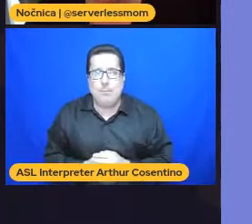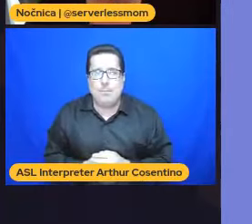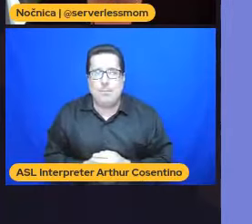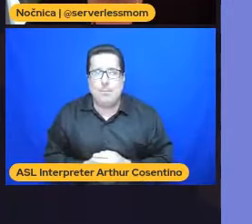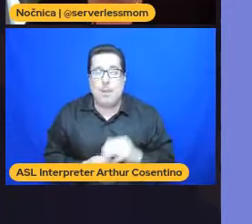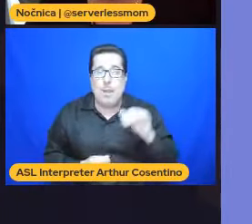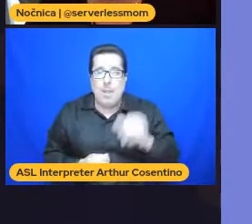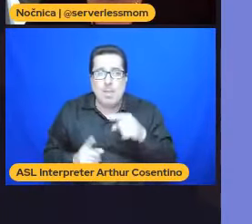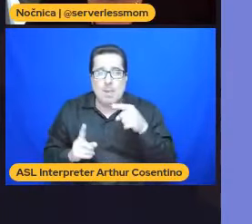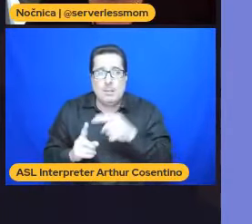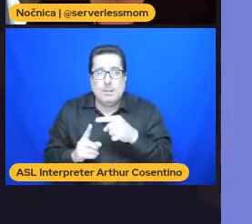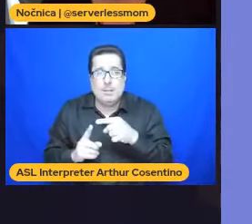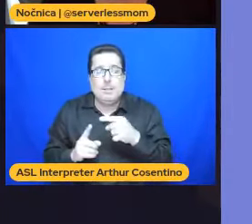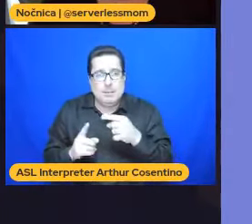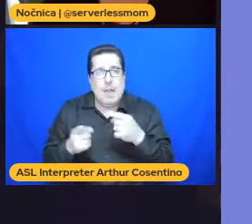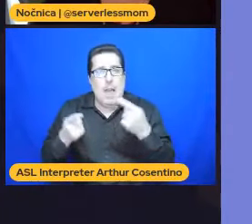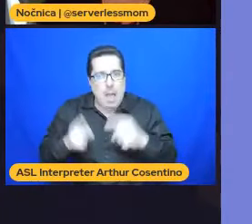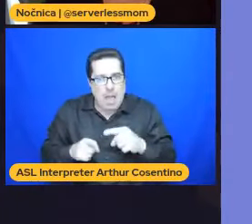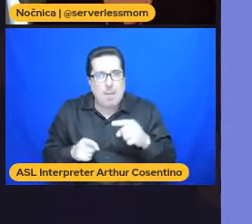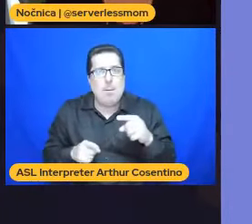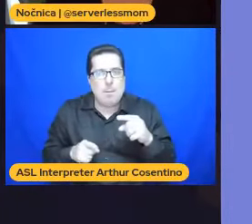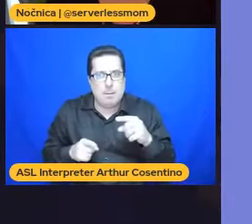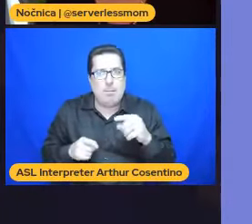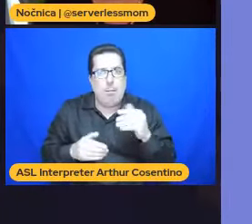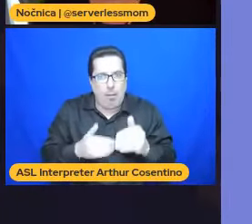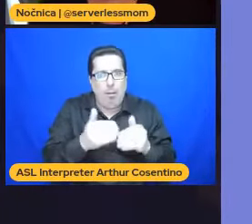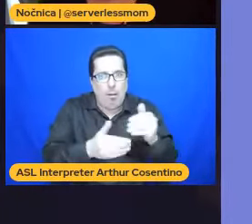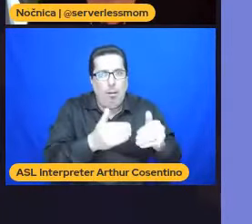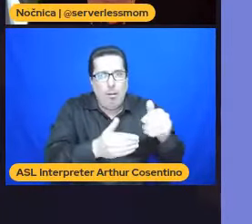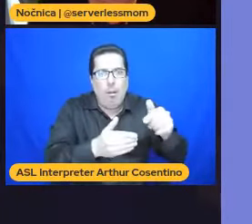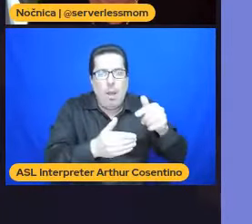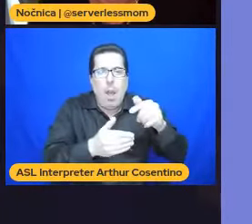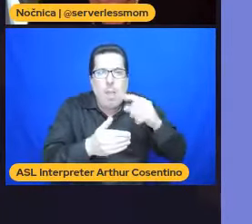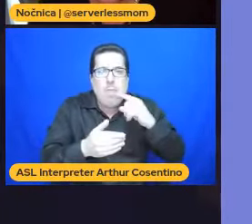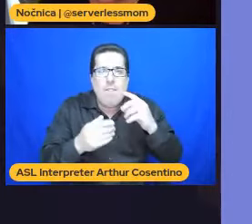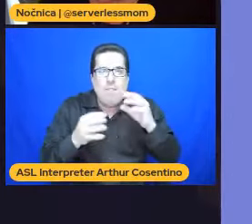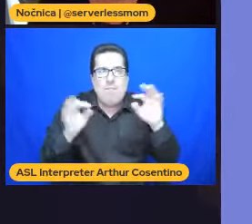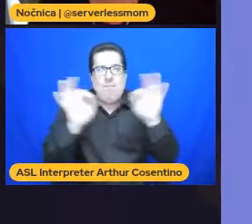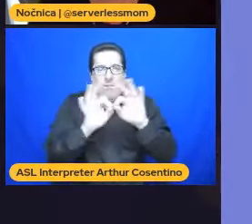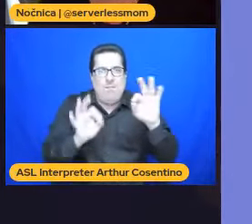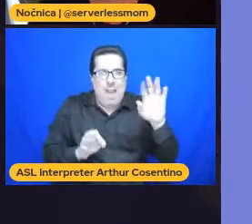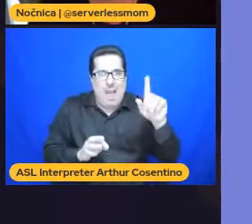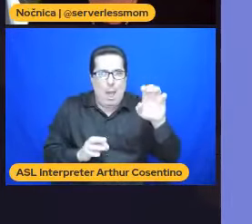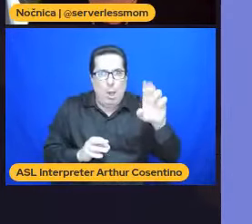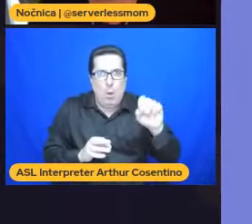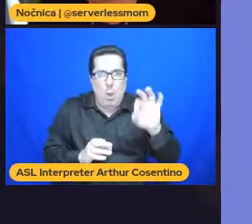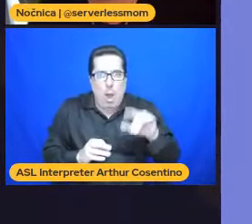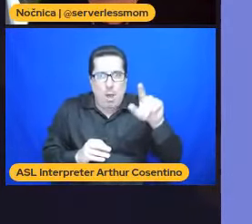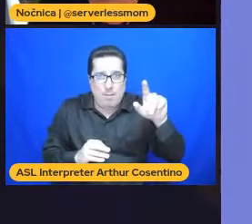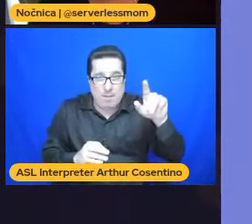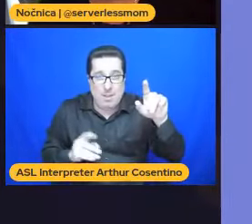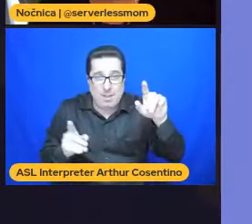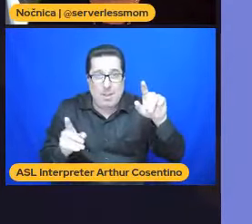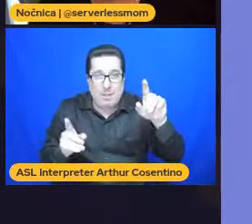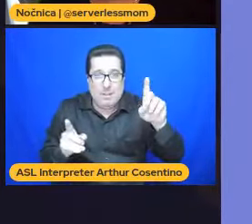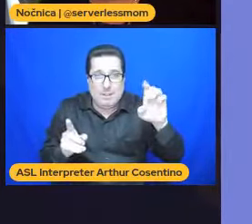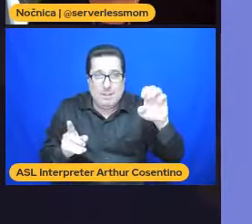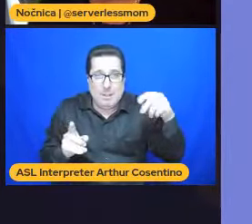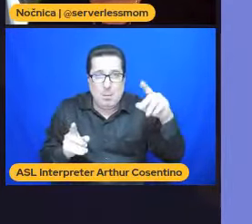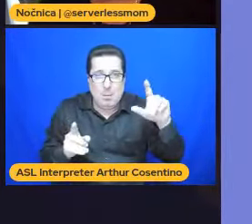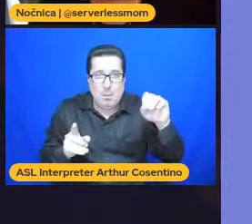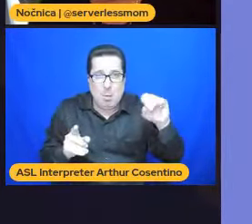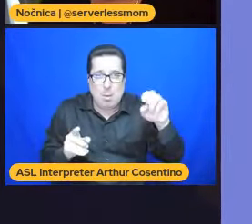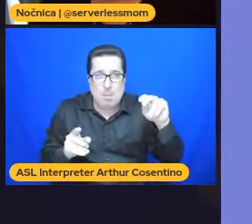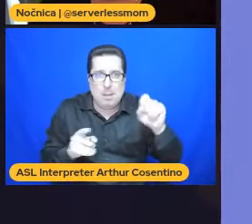this very effectively showed us that the value of seeing when deployments happened stretched a lot further than just responding